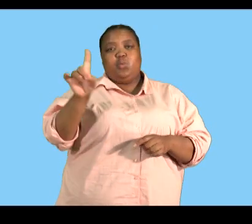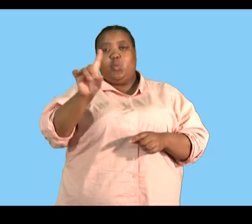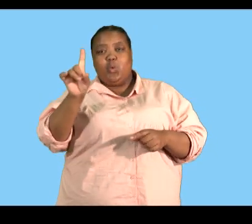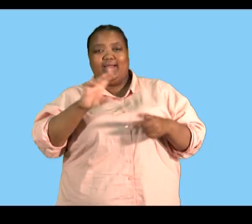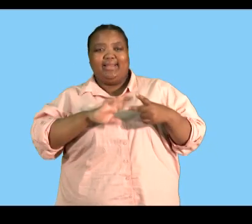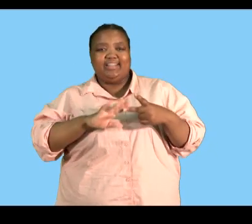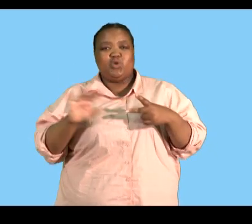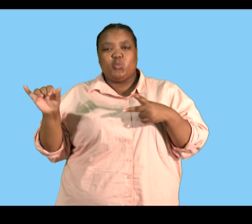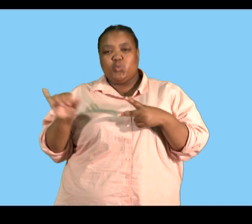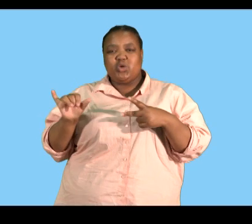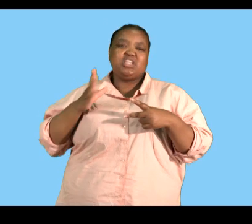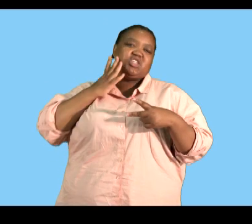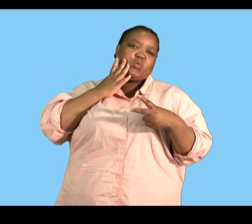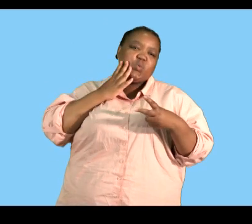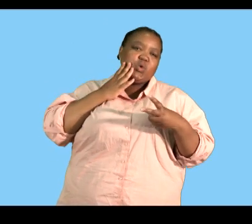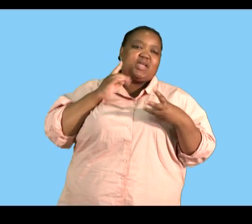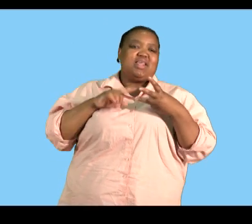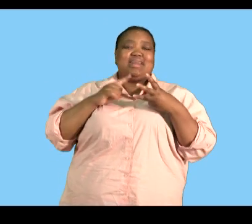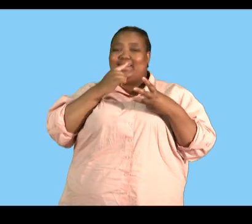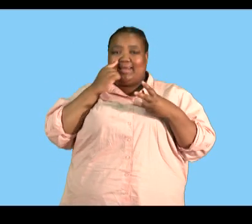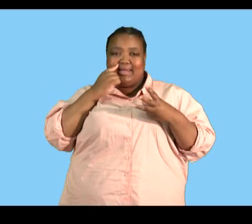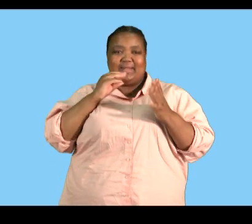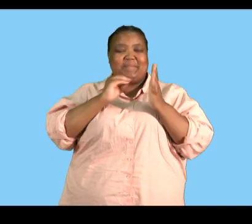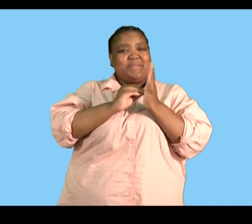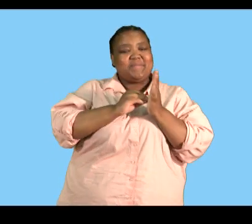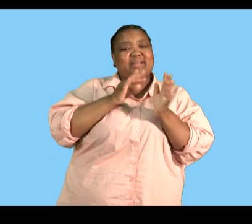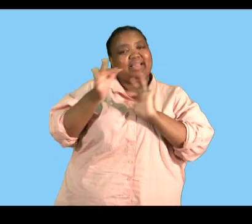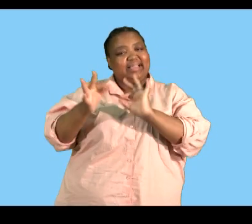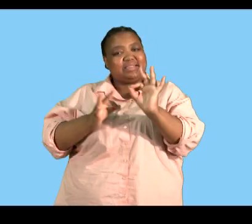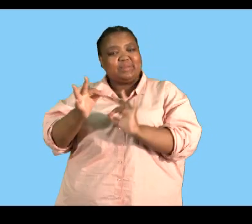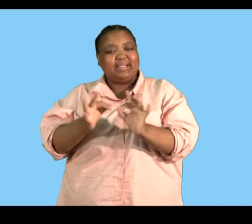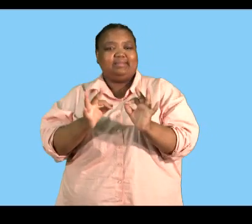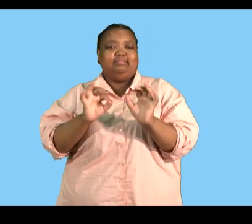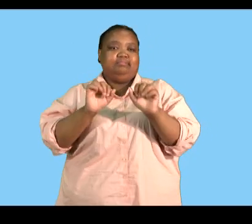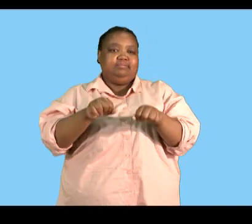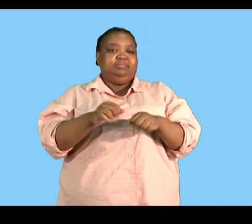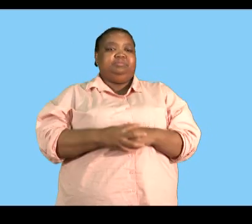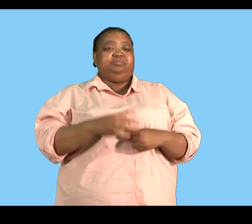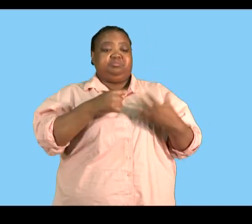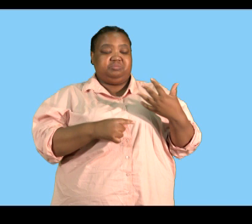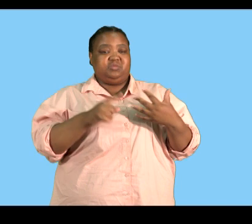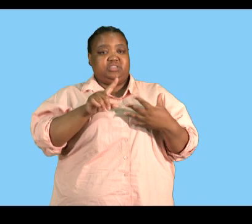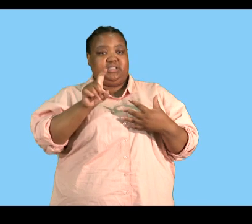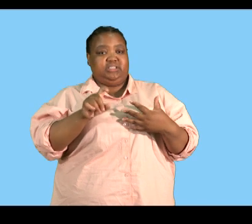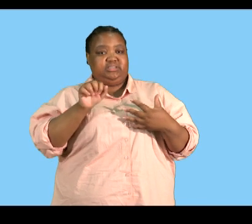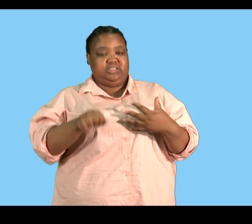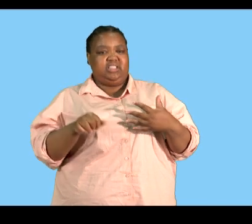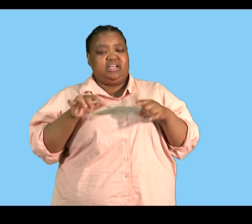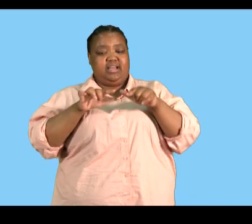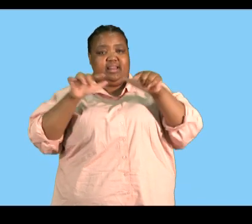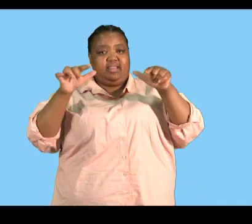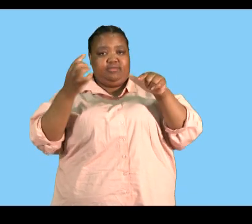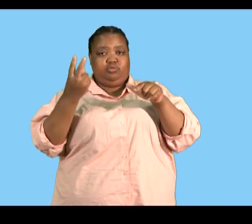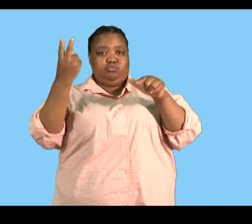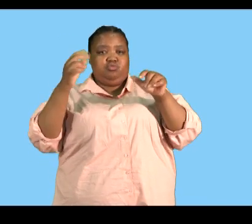and label and describe could be asked. Then with level